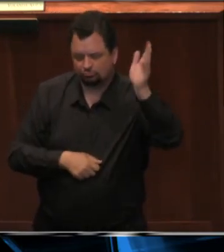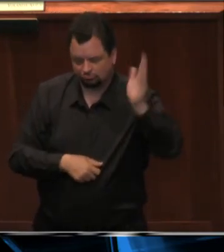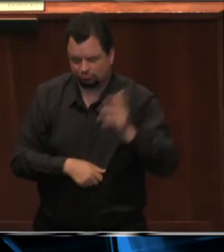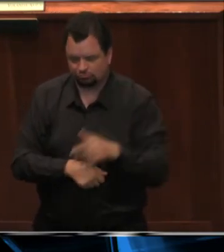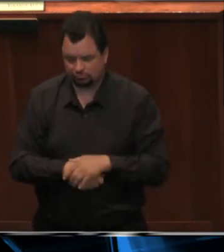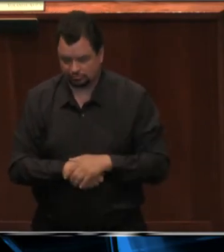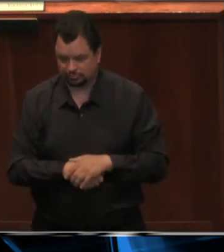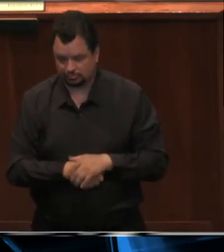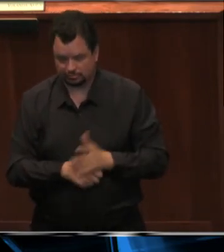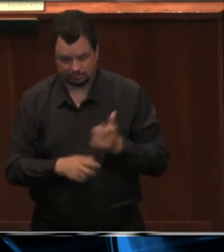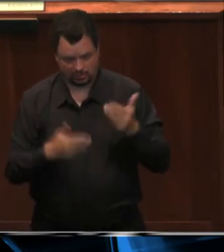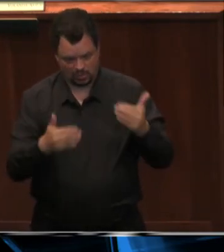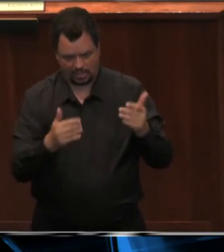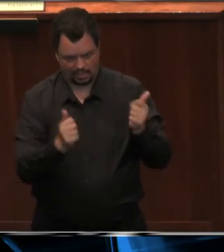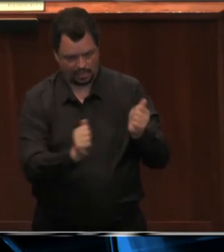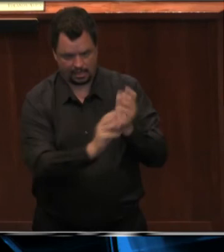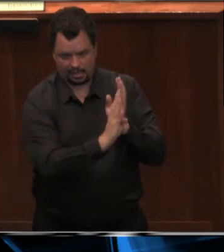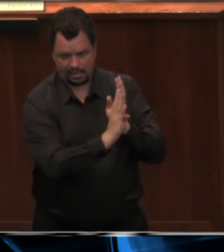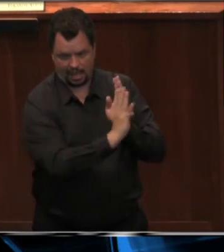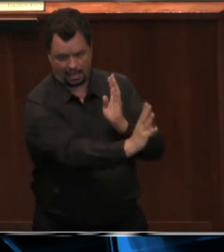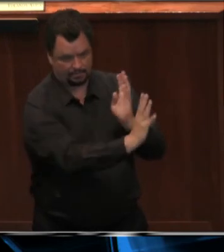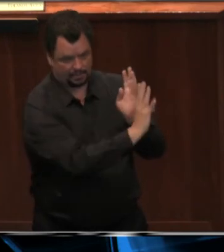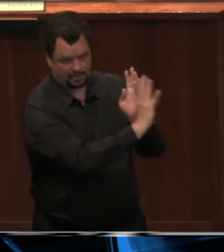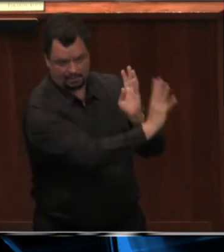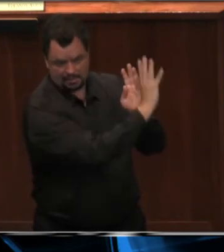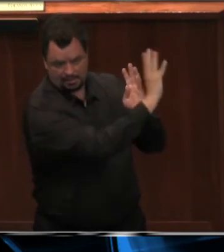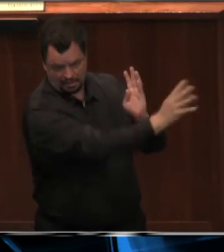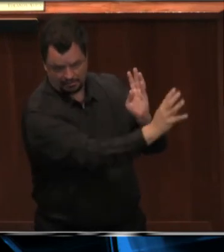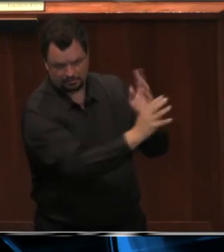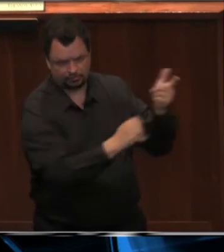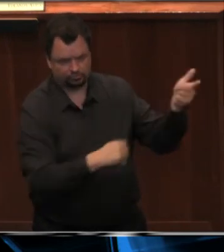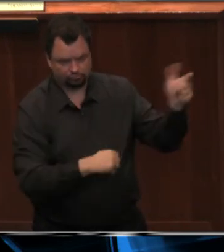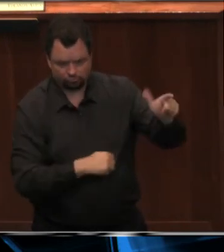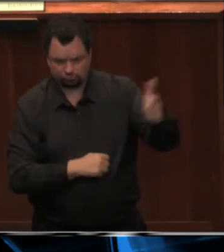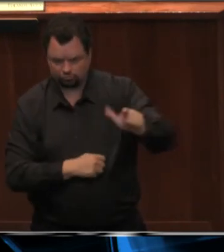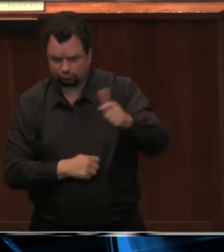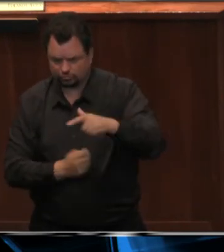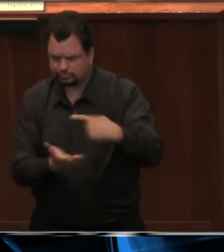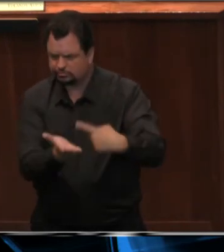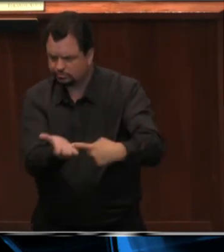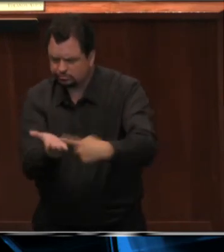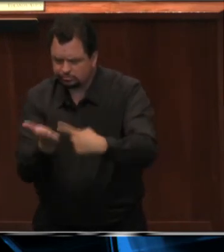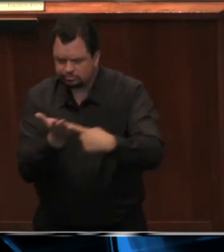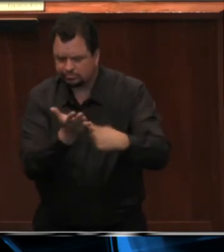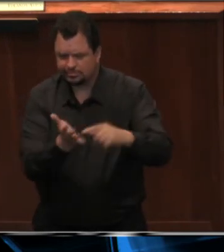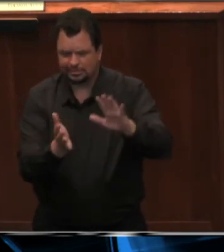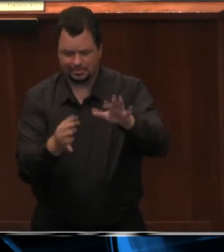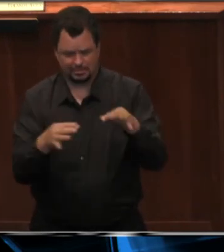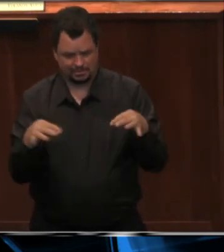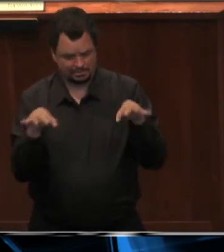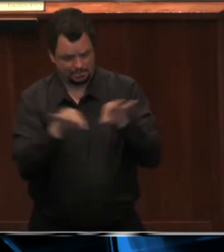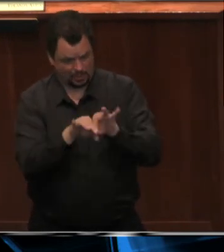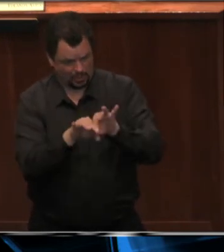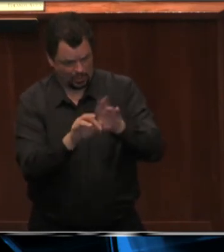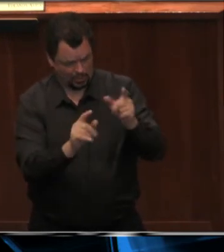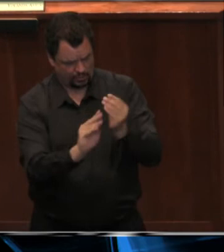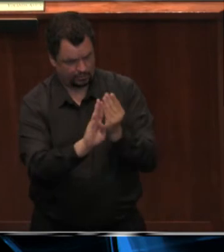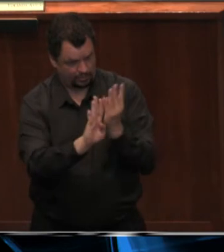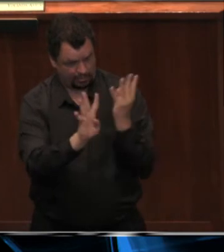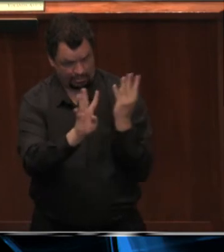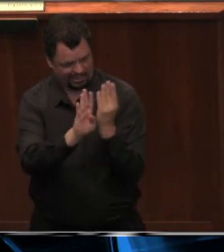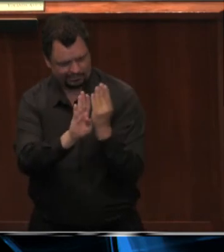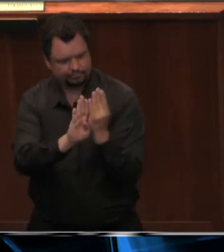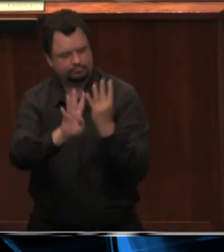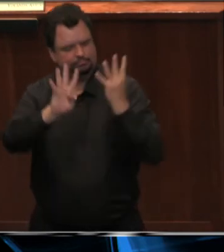side, alternating. And please try and maintain your social distancing. So with that, let's go ahead and begin. Is